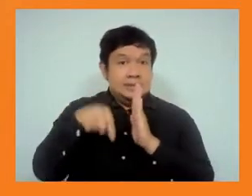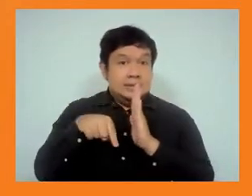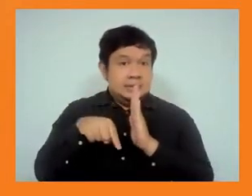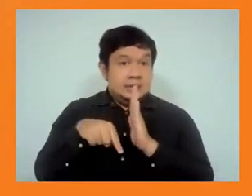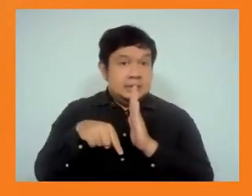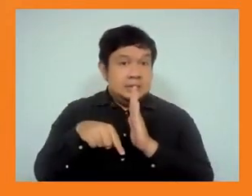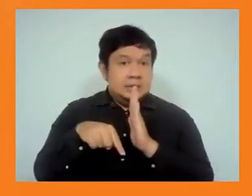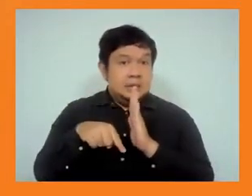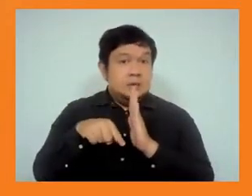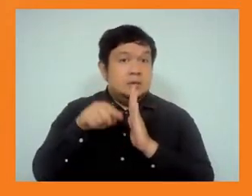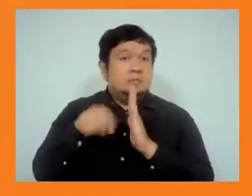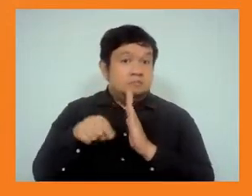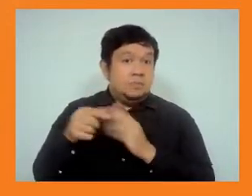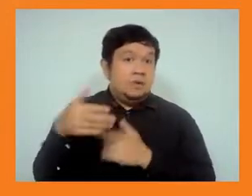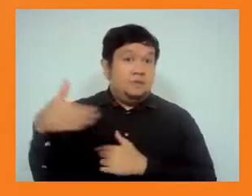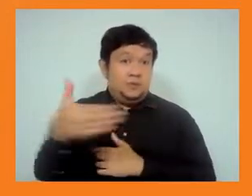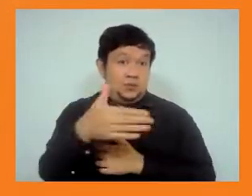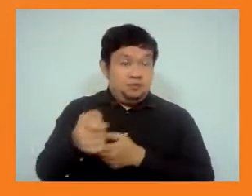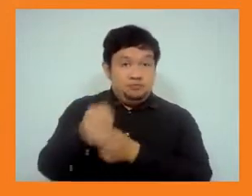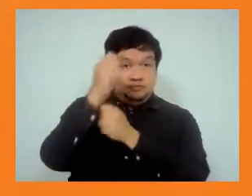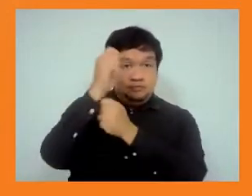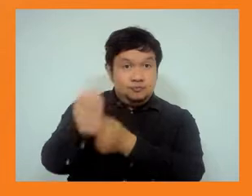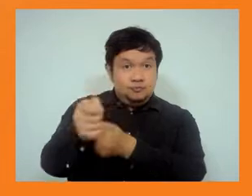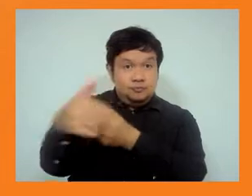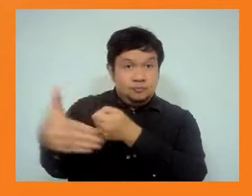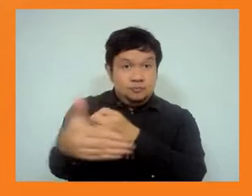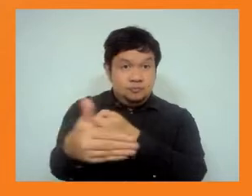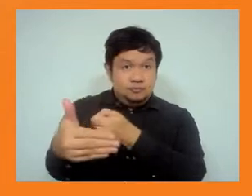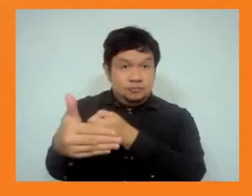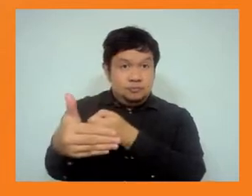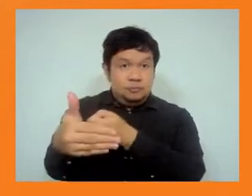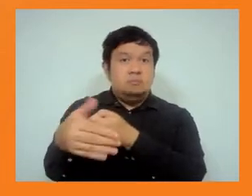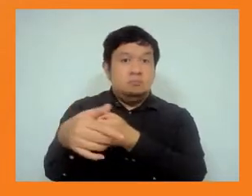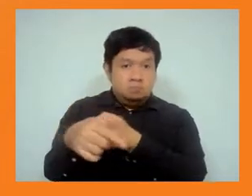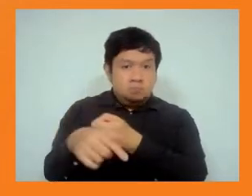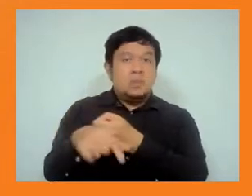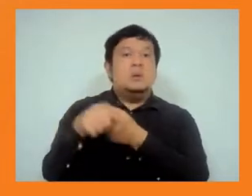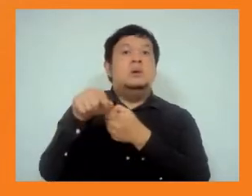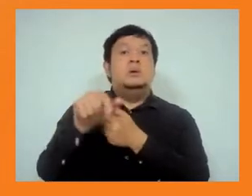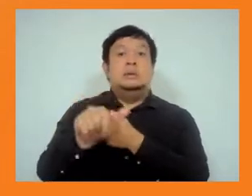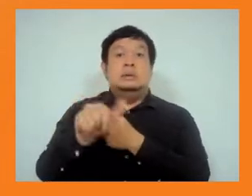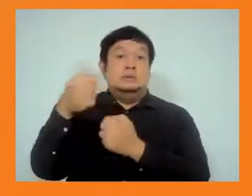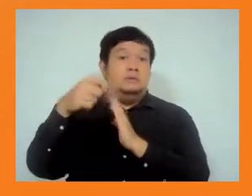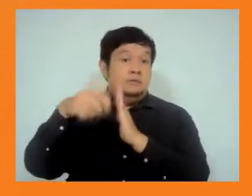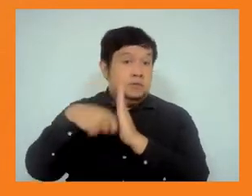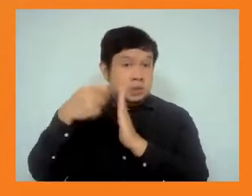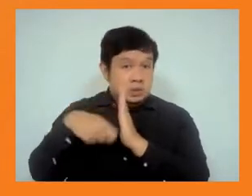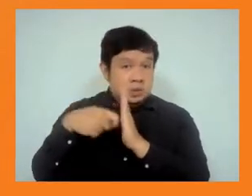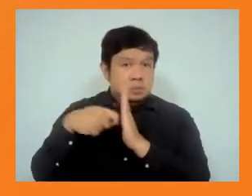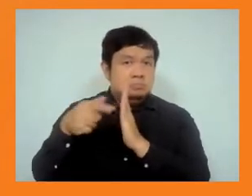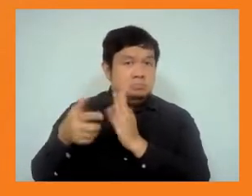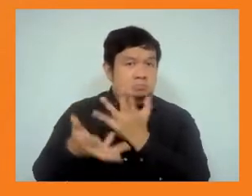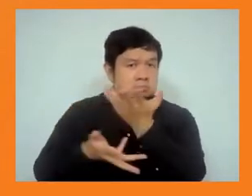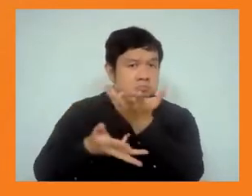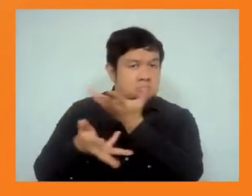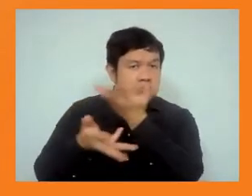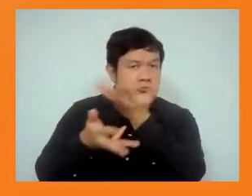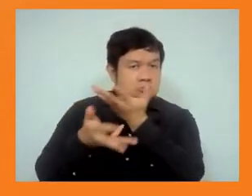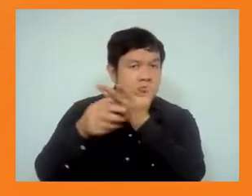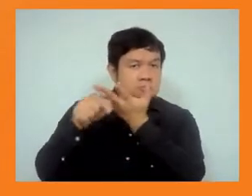more vulnerable to climate change. So the idea of meaningful consultation has really lost all